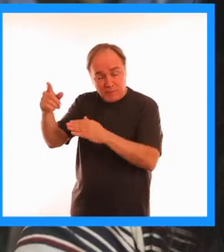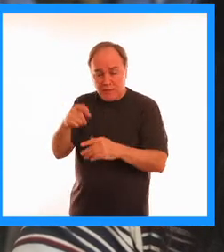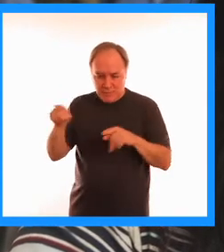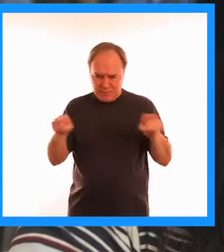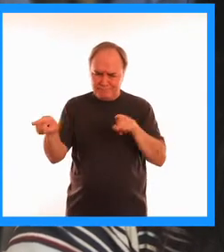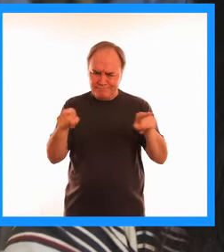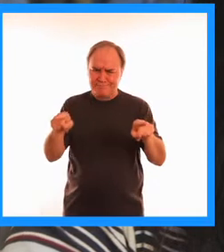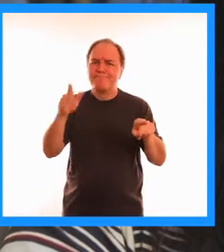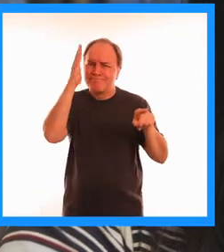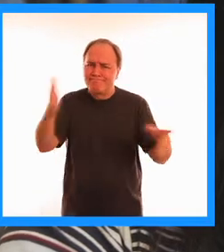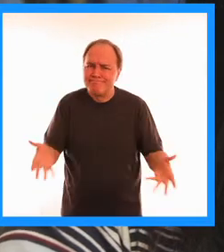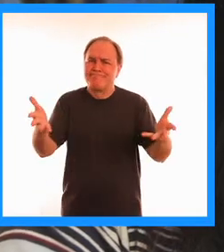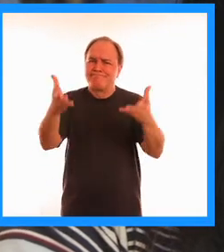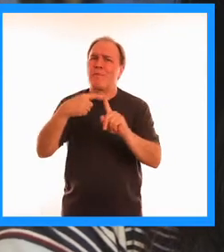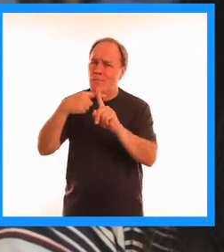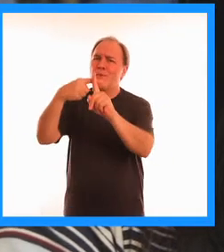community groups.